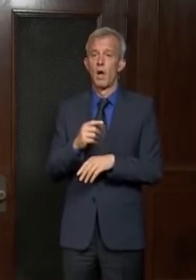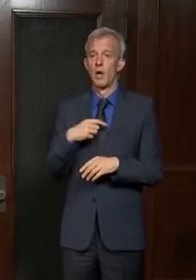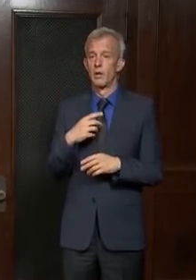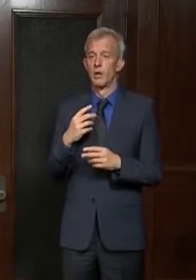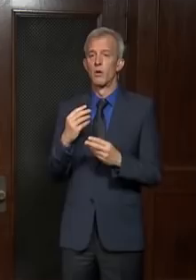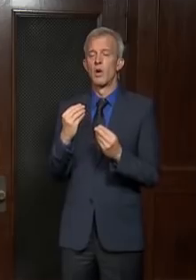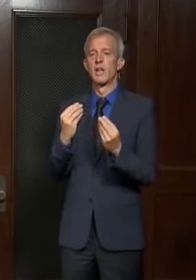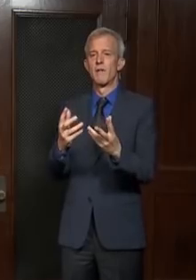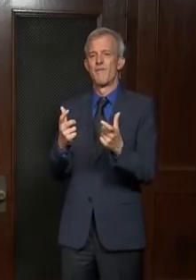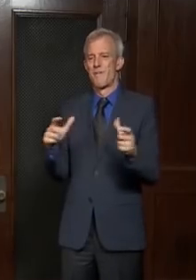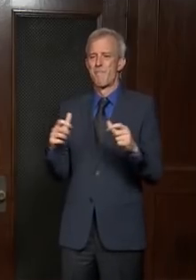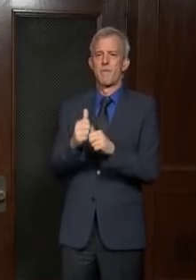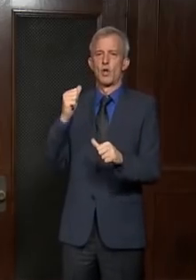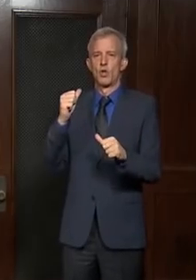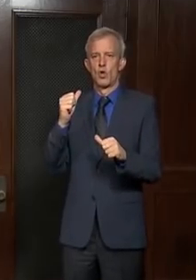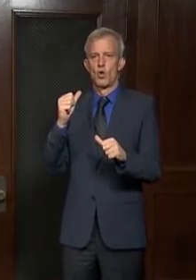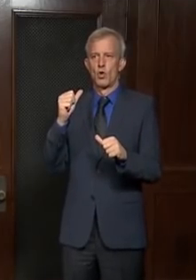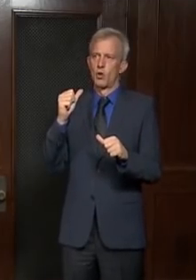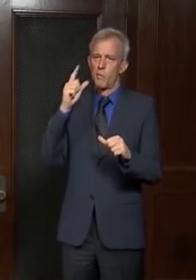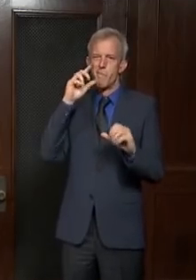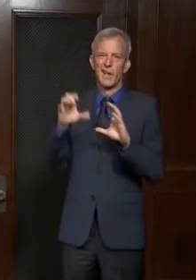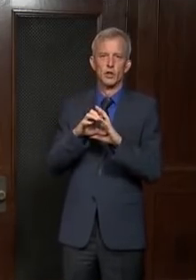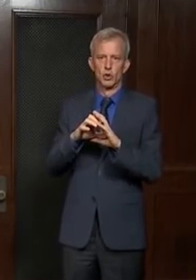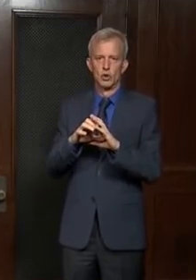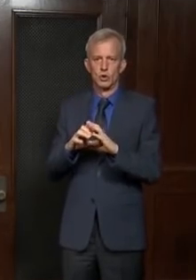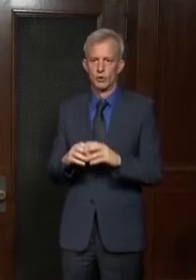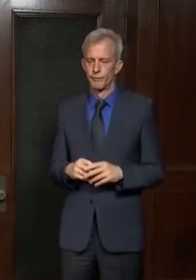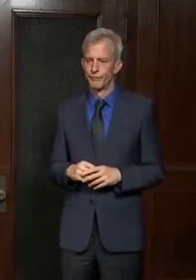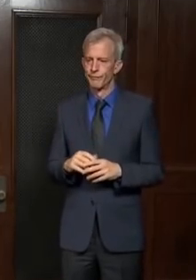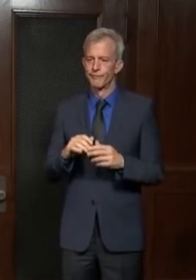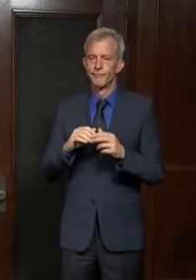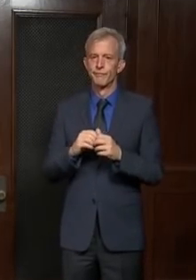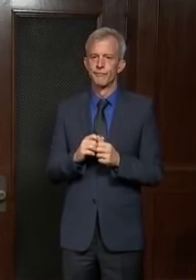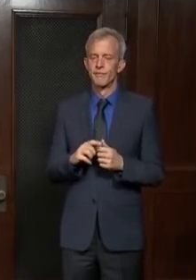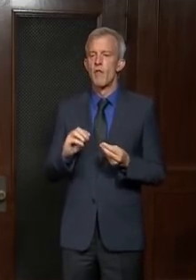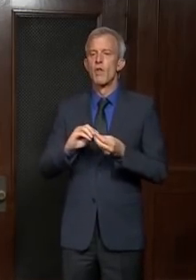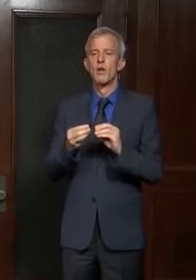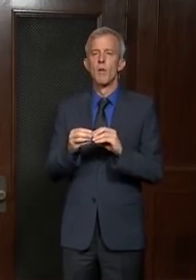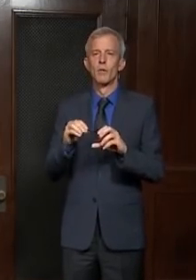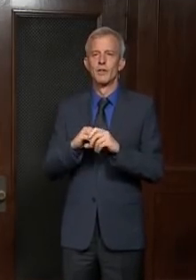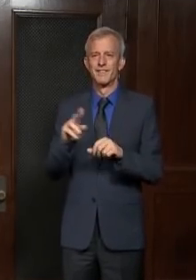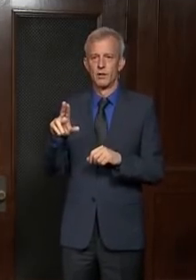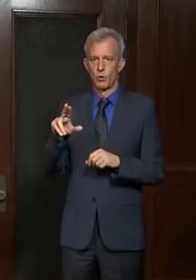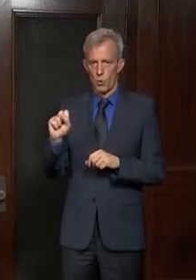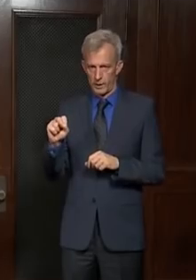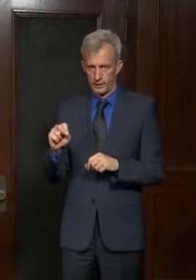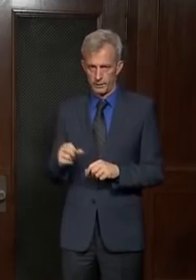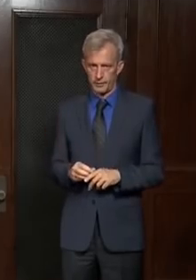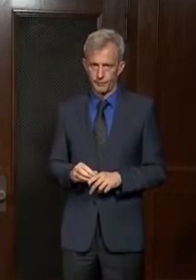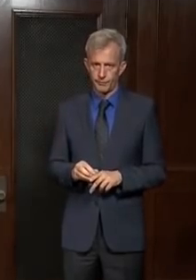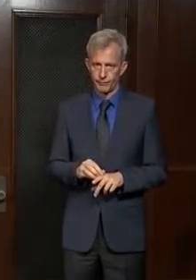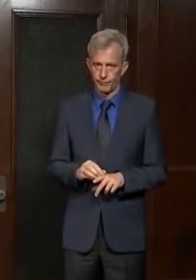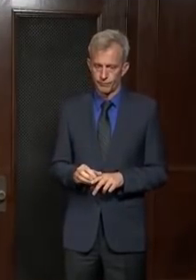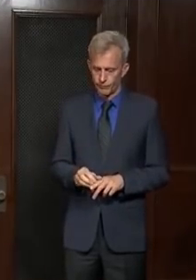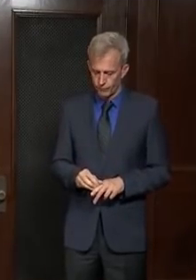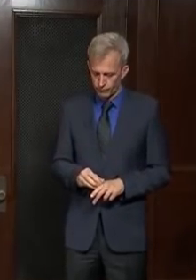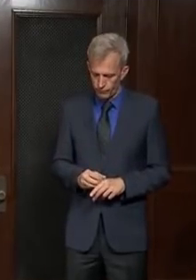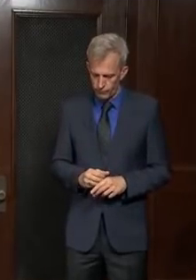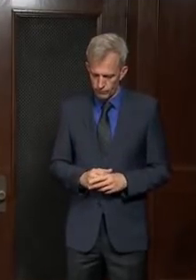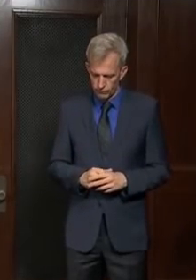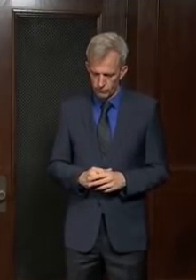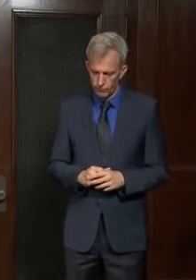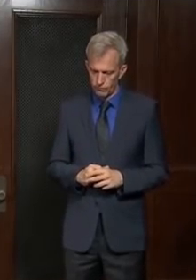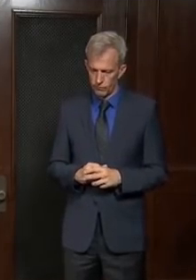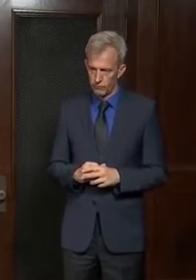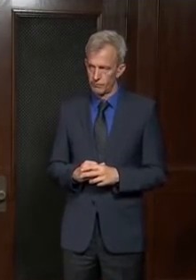at the bigger picture with you, how this pandemic is playing out by the numbers across our country. Now, I want to